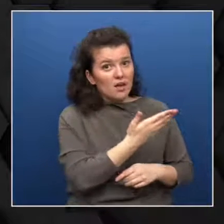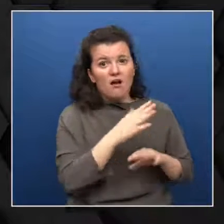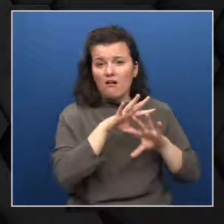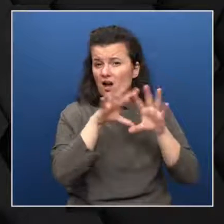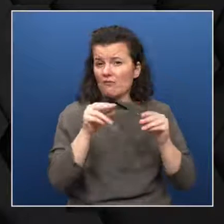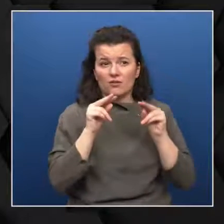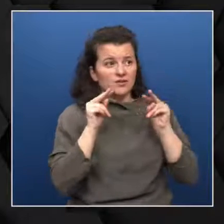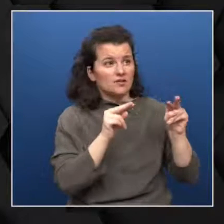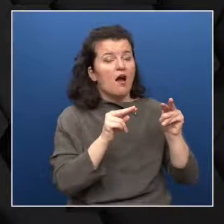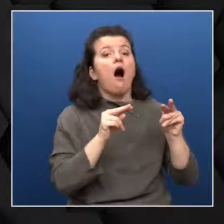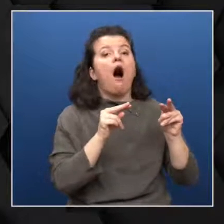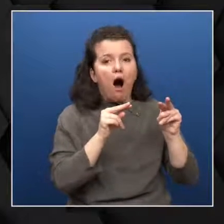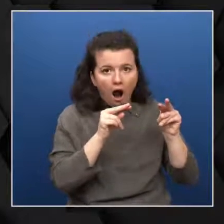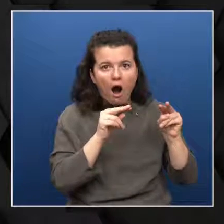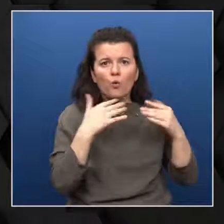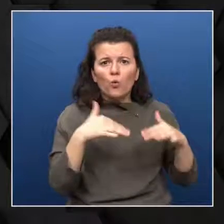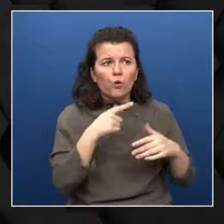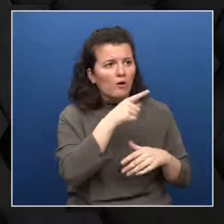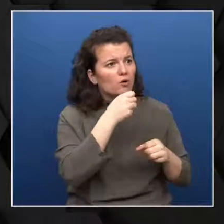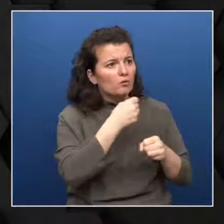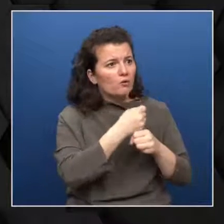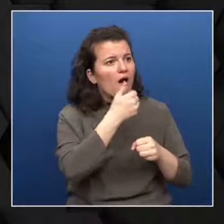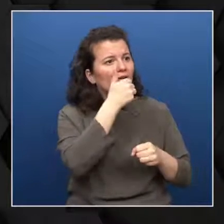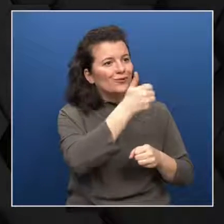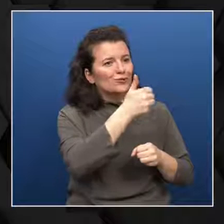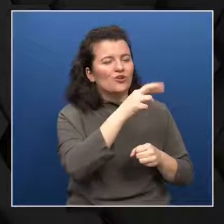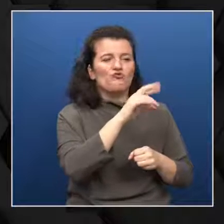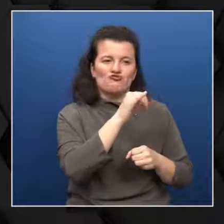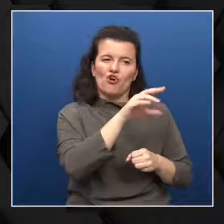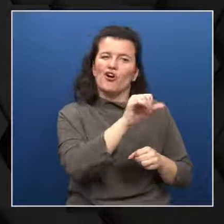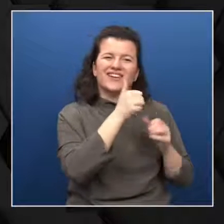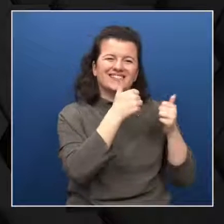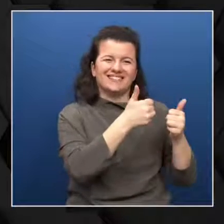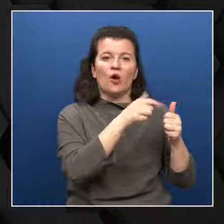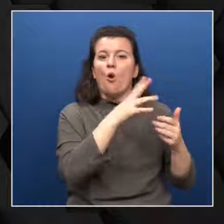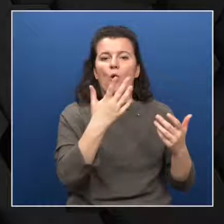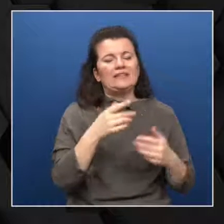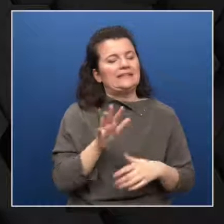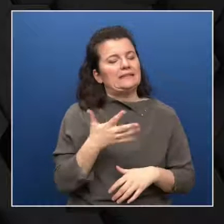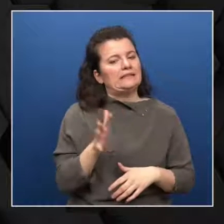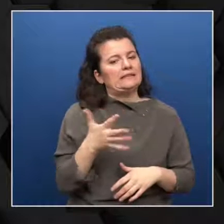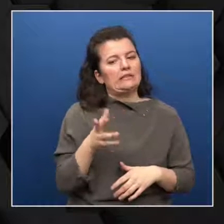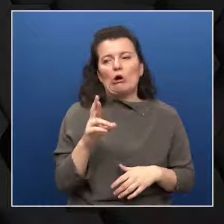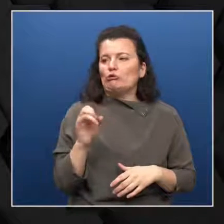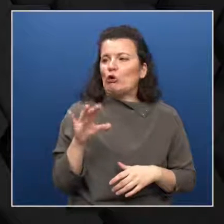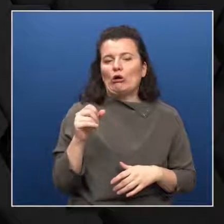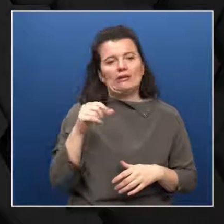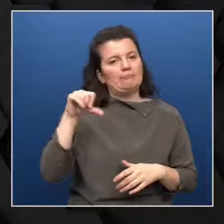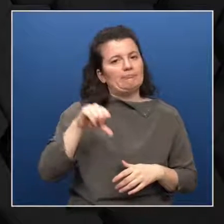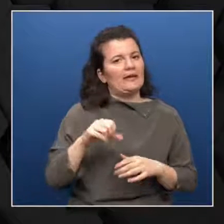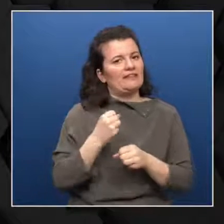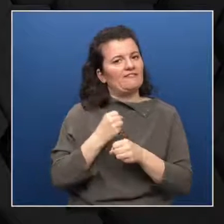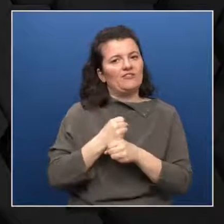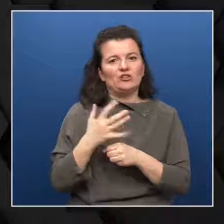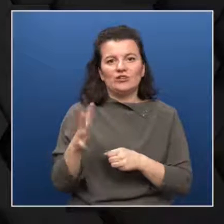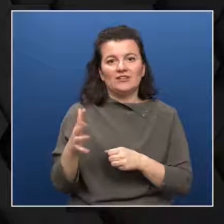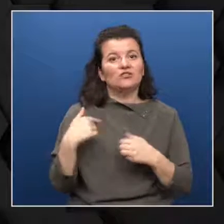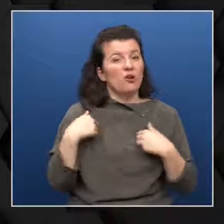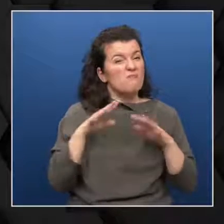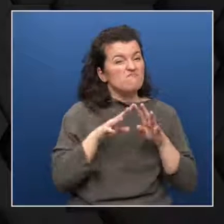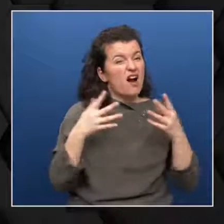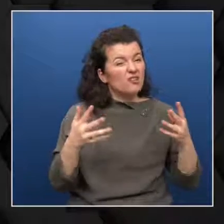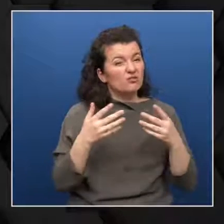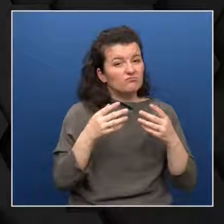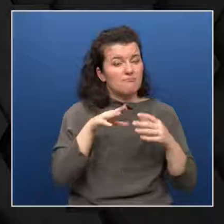say, whoa, Rory is doing a good job, or Rory needs to work a little bit harder. So this is core to the culture of Microsoft to be